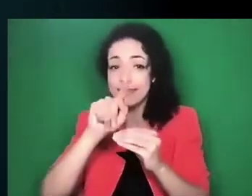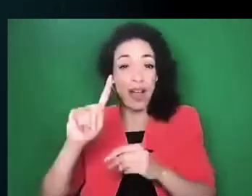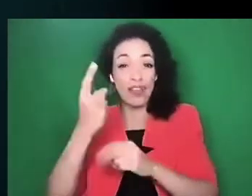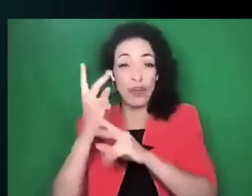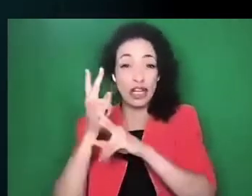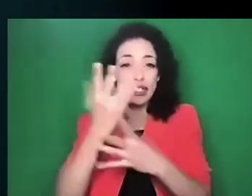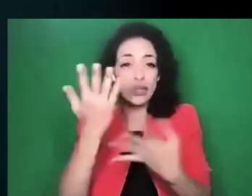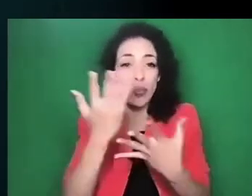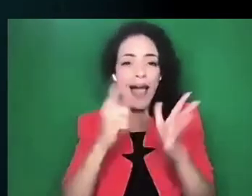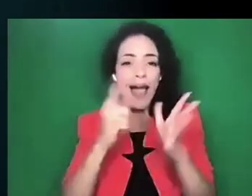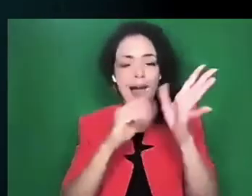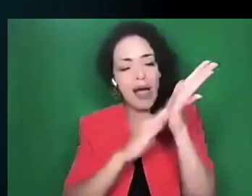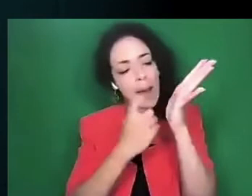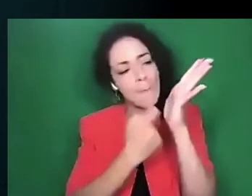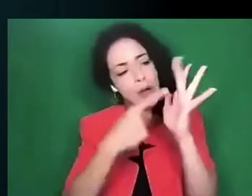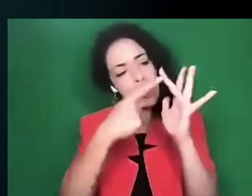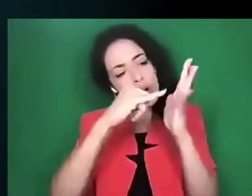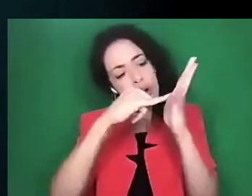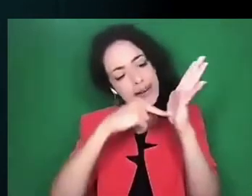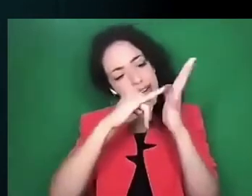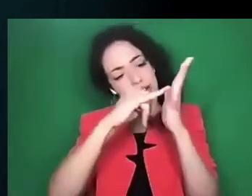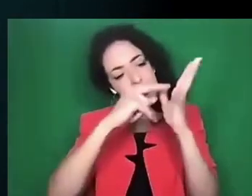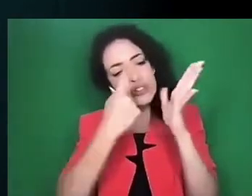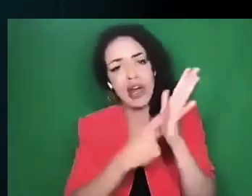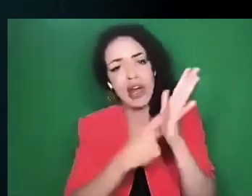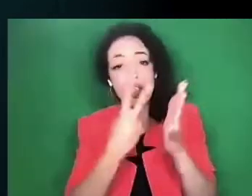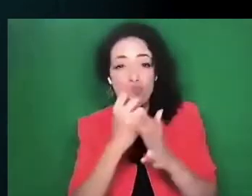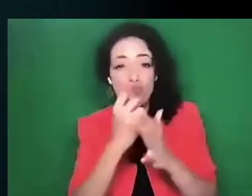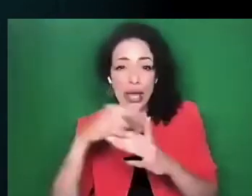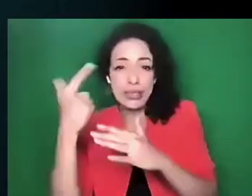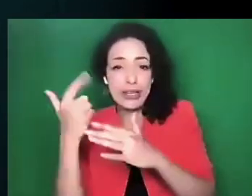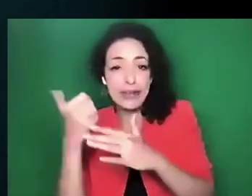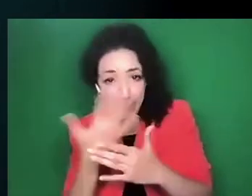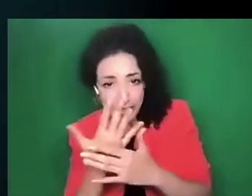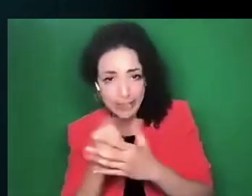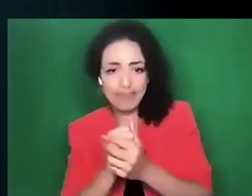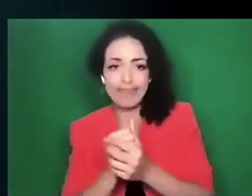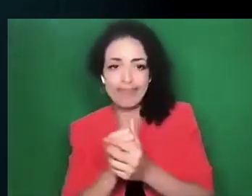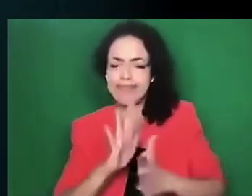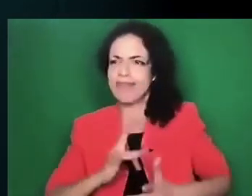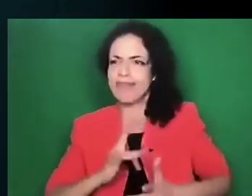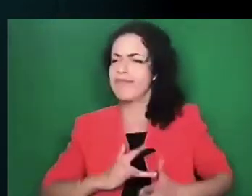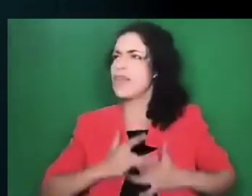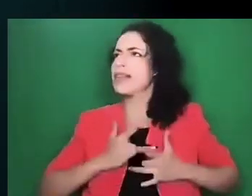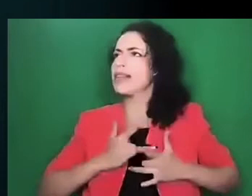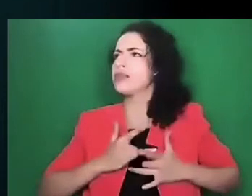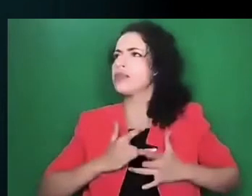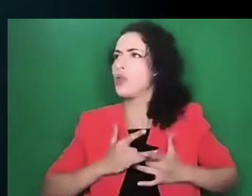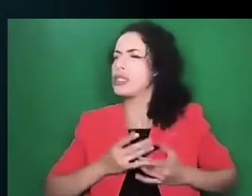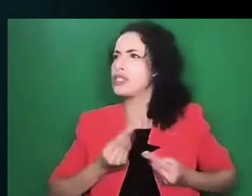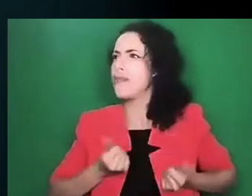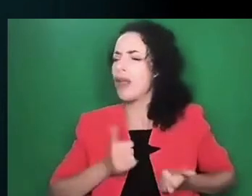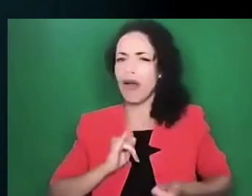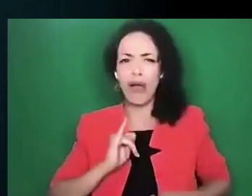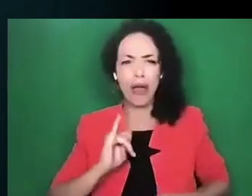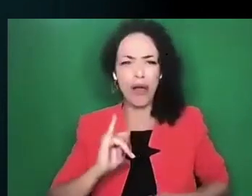2016, that actually led to an accommodating feeling of a sense of familiarity, something that made me